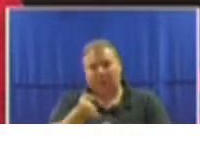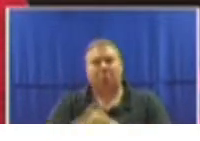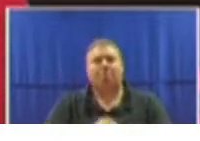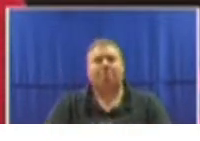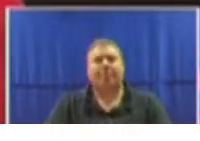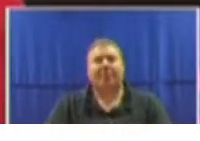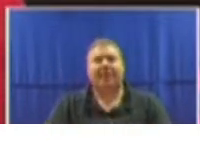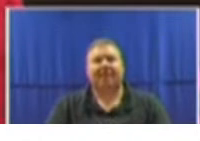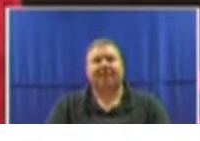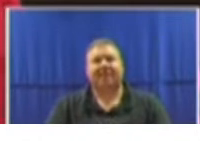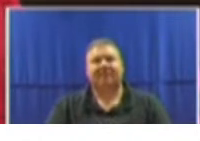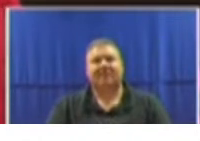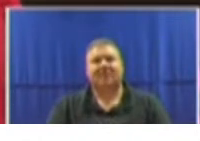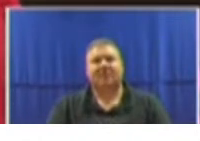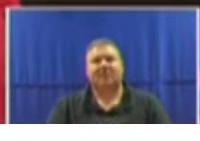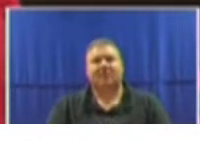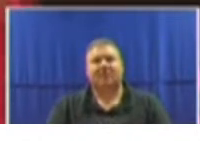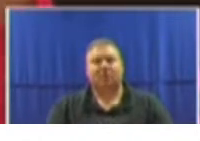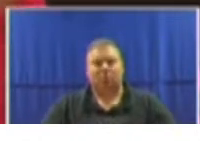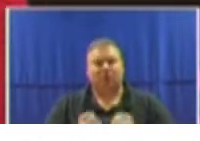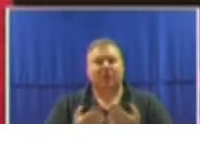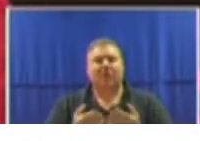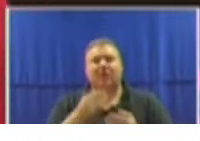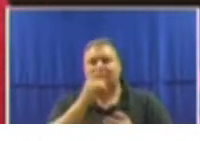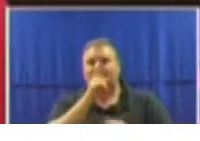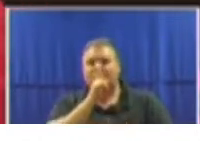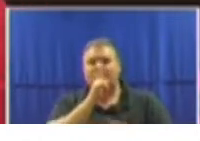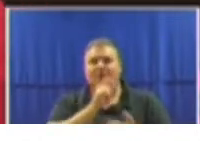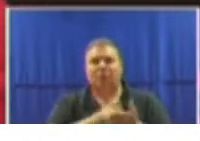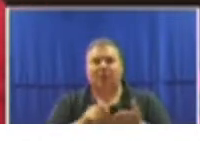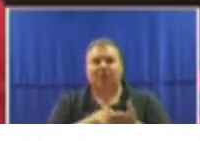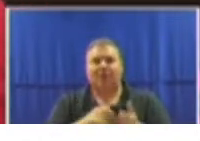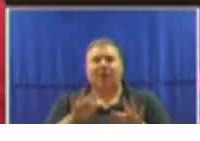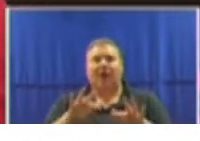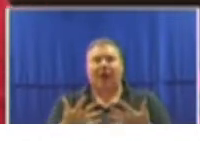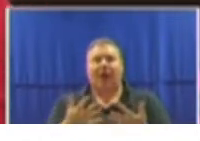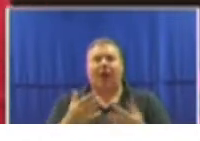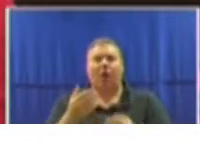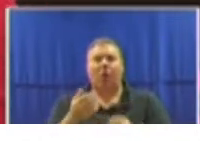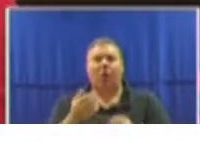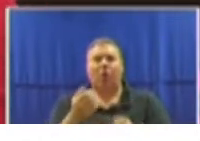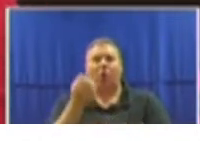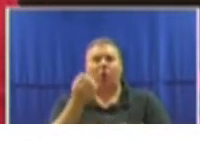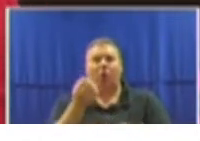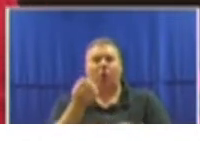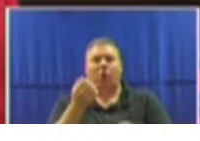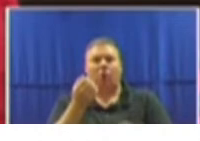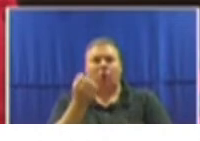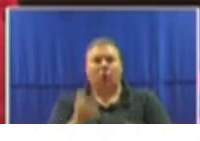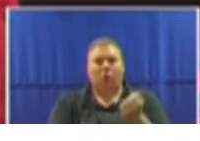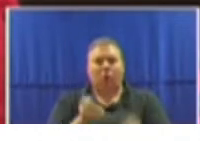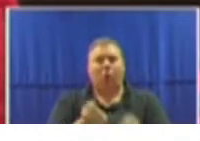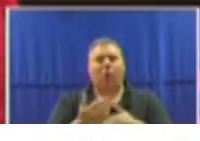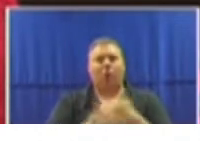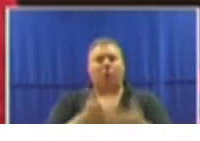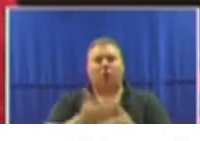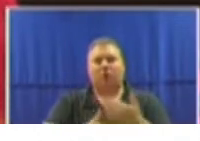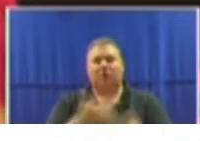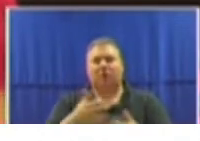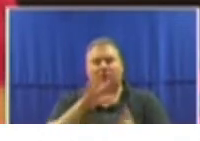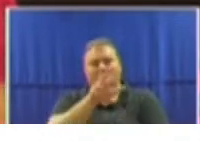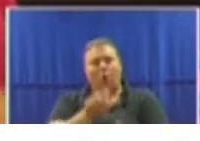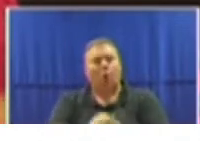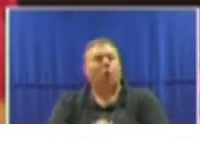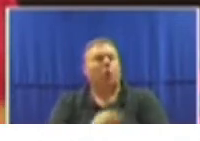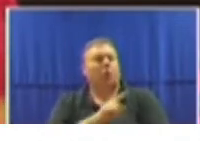We need to be presented with a secret ballot, so allow the court process to conclude in terms of what happens, because